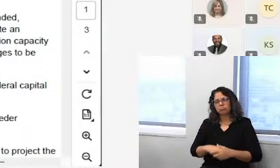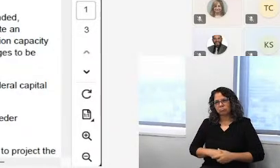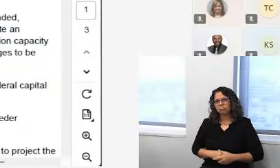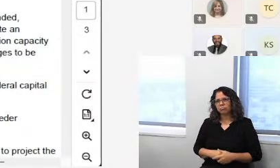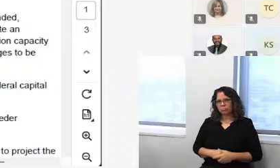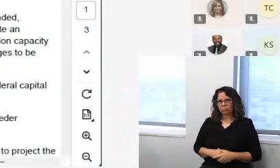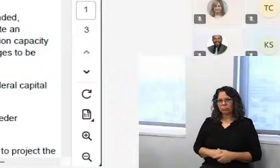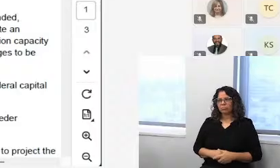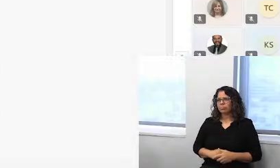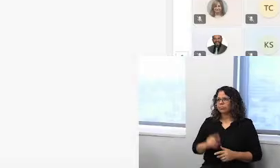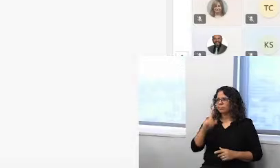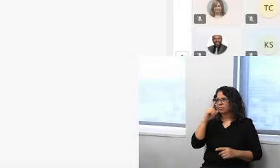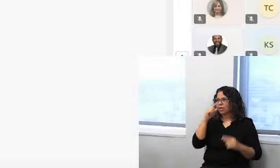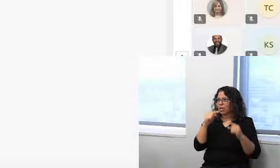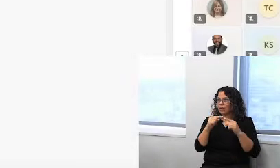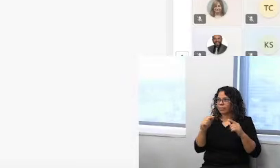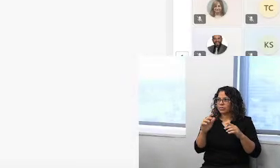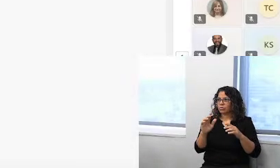characterization of